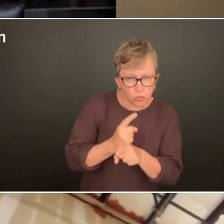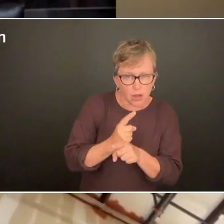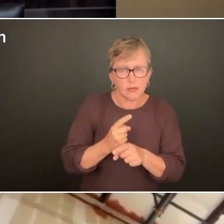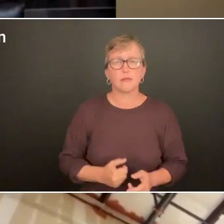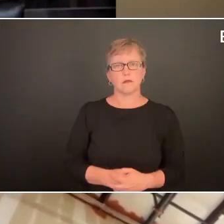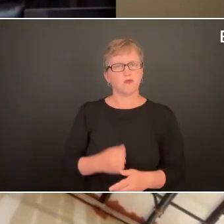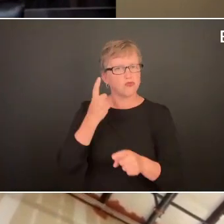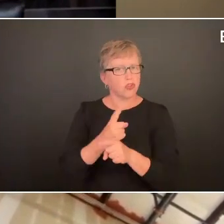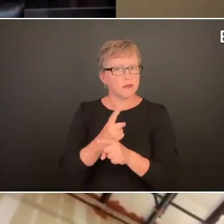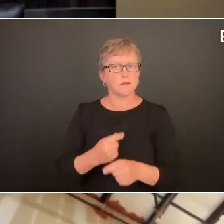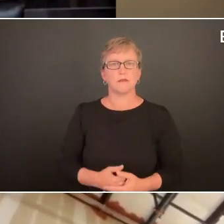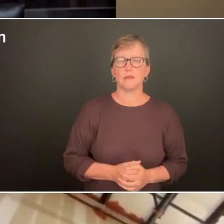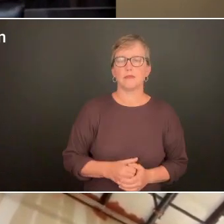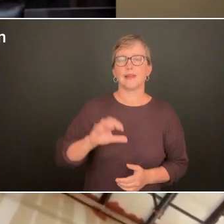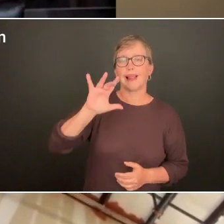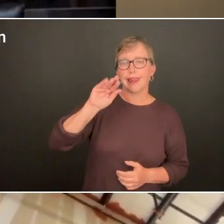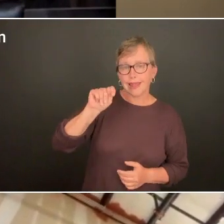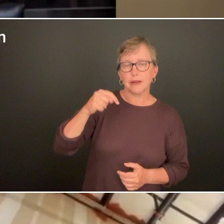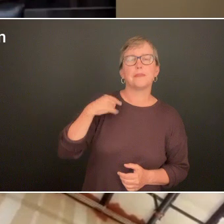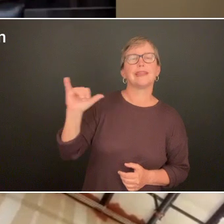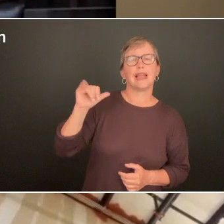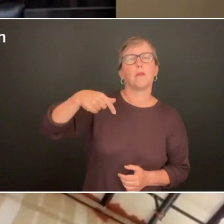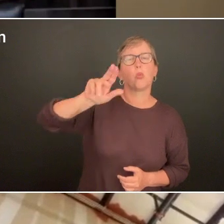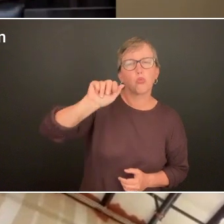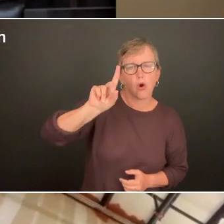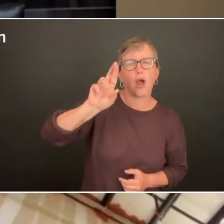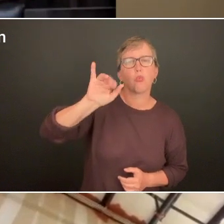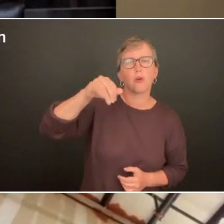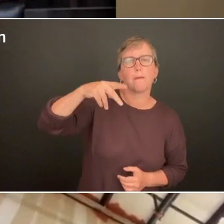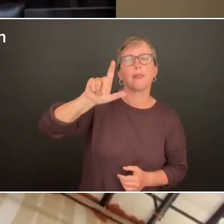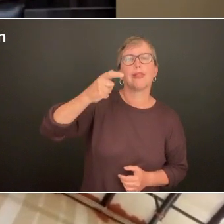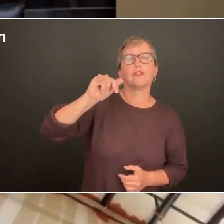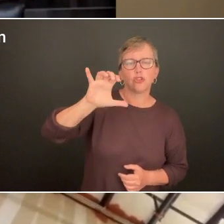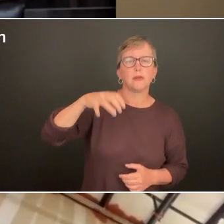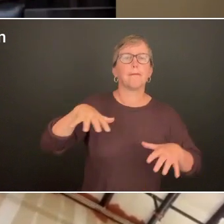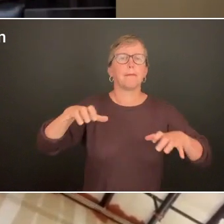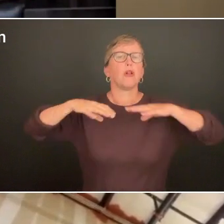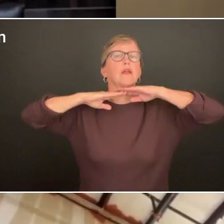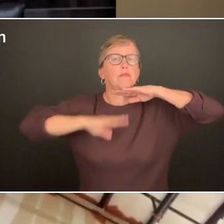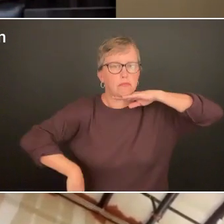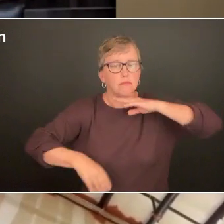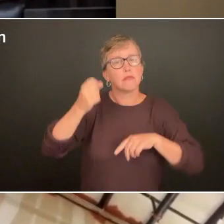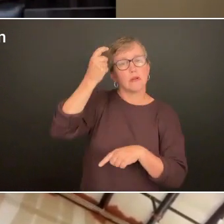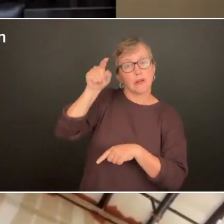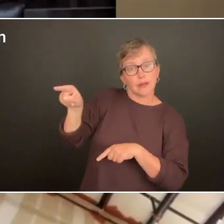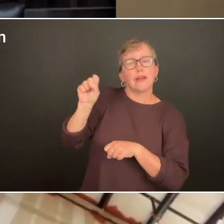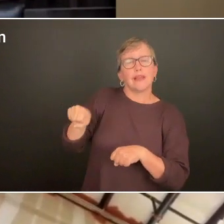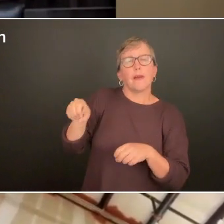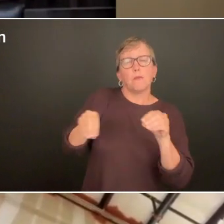incomplete, correct? That's correct. And Clint and I are more quadriplegic, but Clint is a more